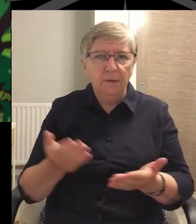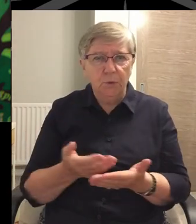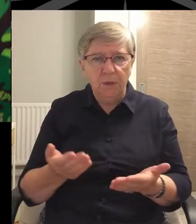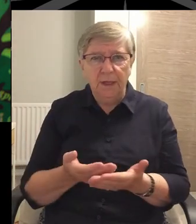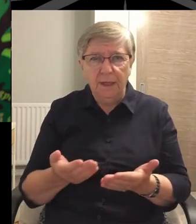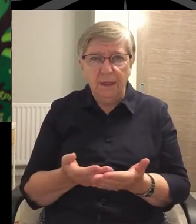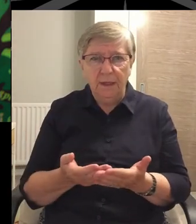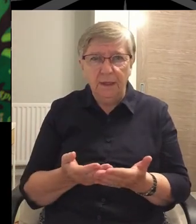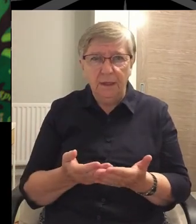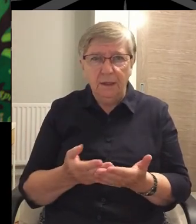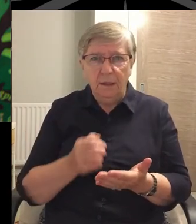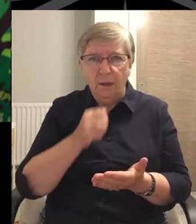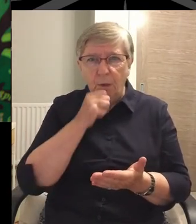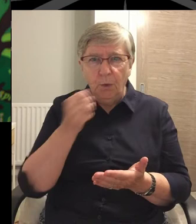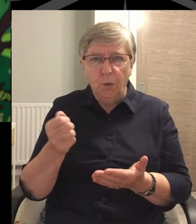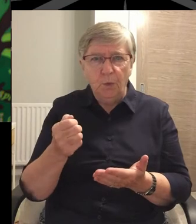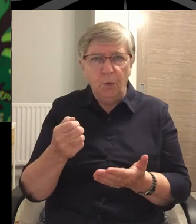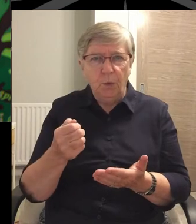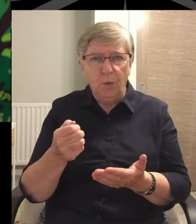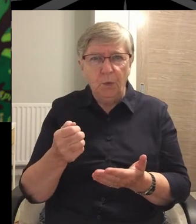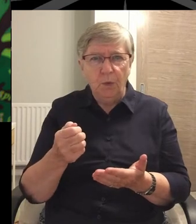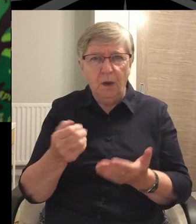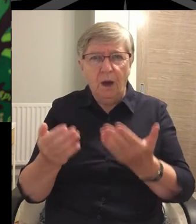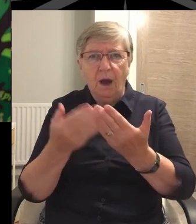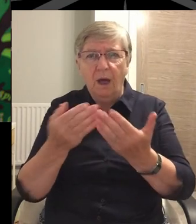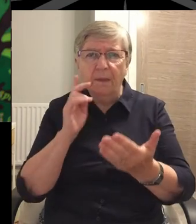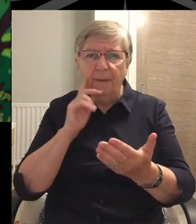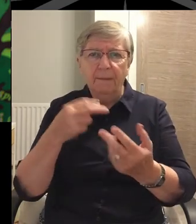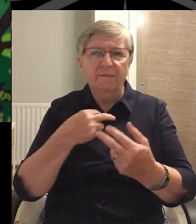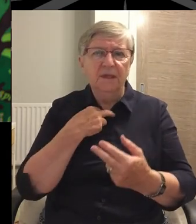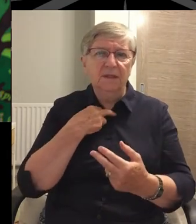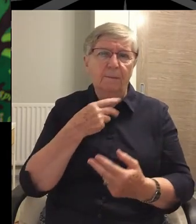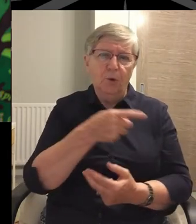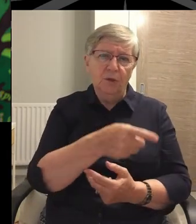today who have been let down.